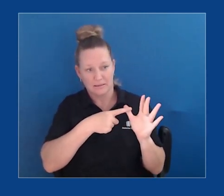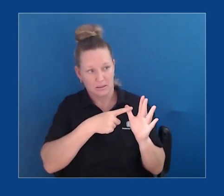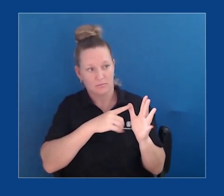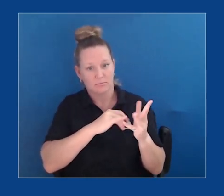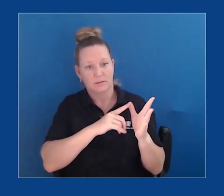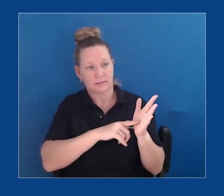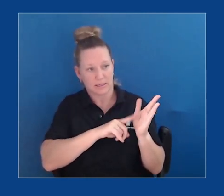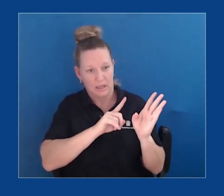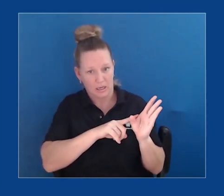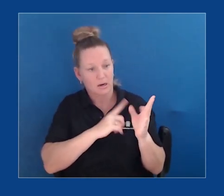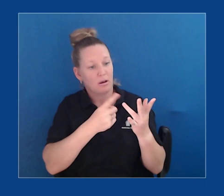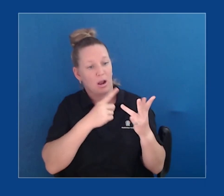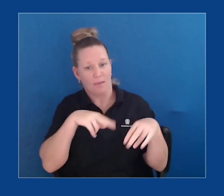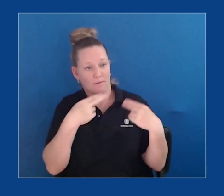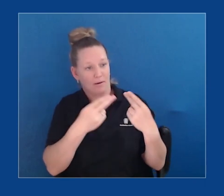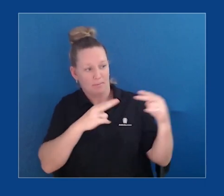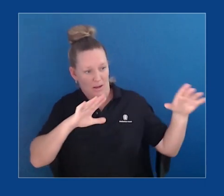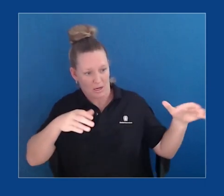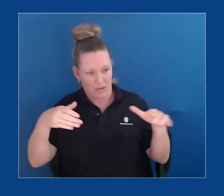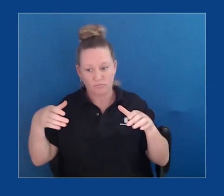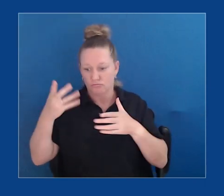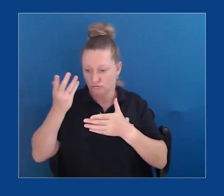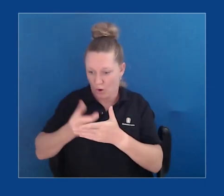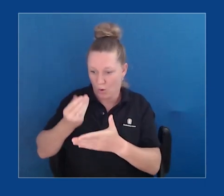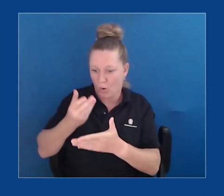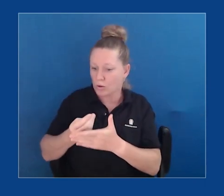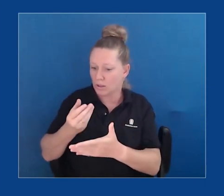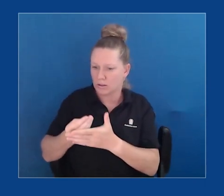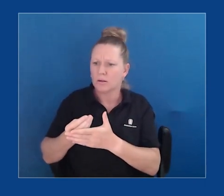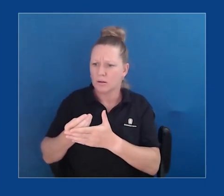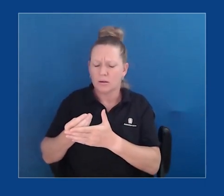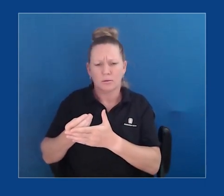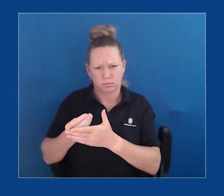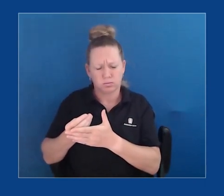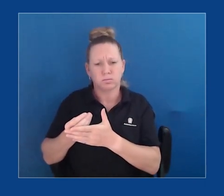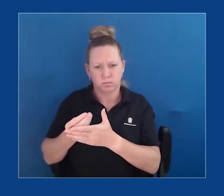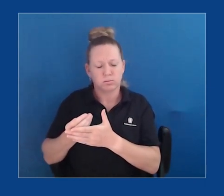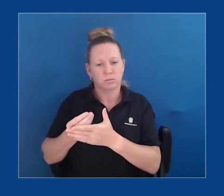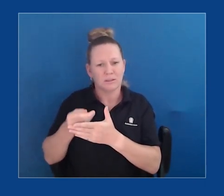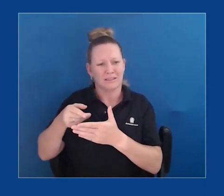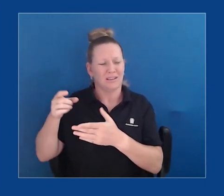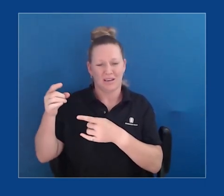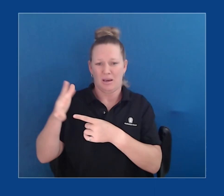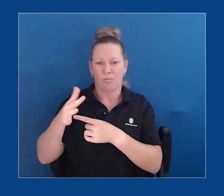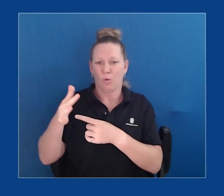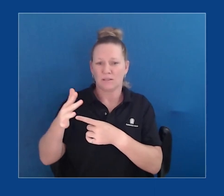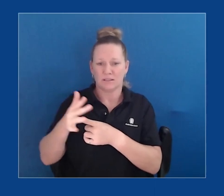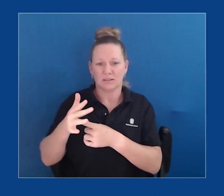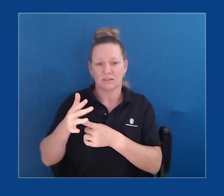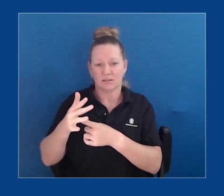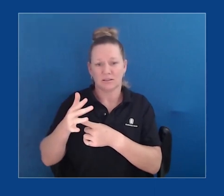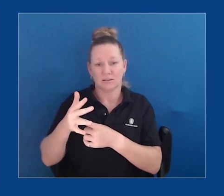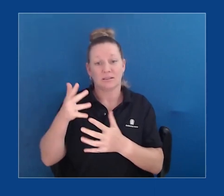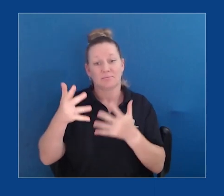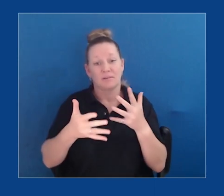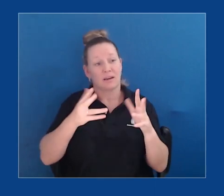it's just such an important piece of information that family members can go and